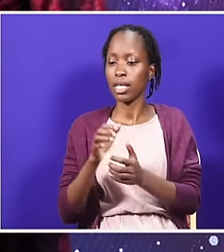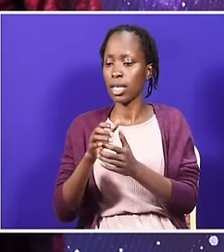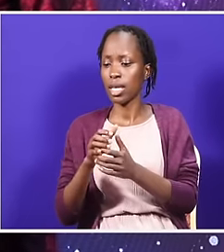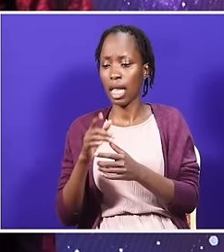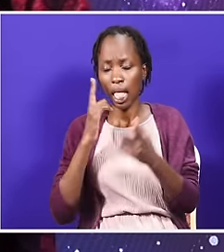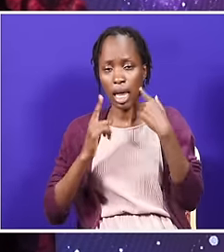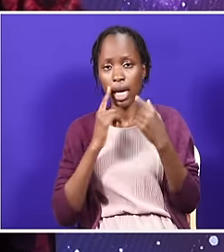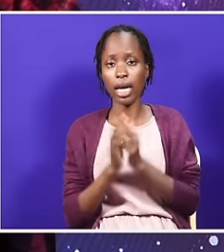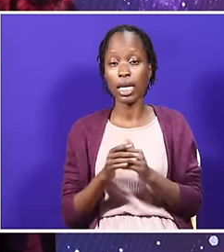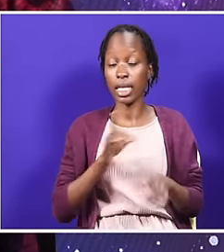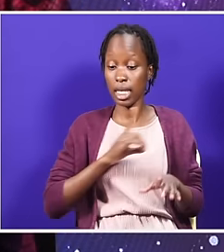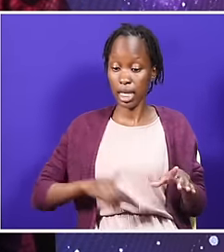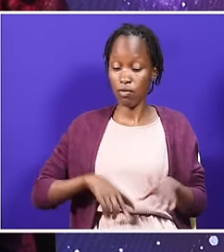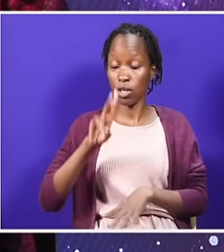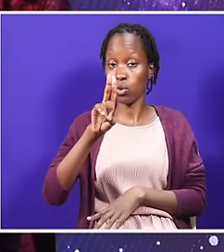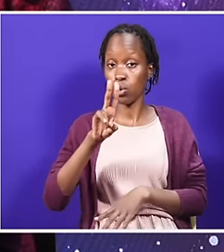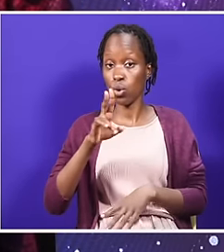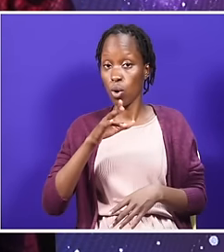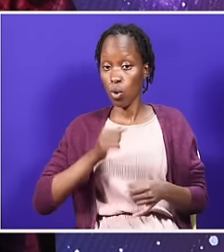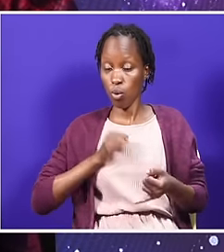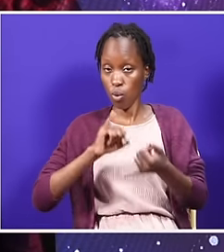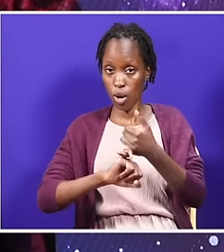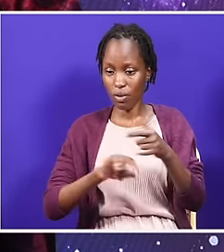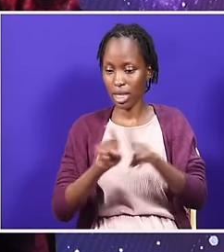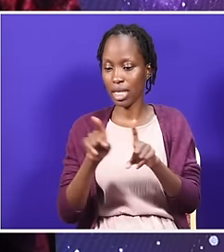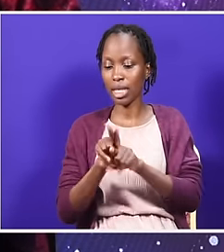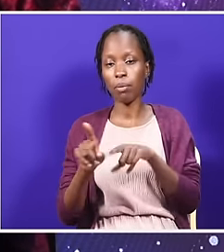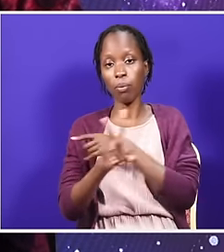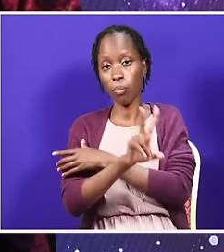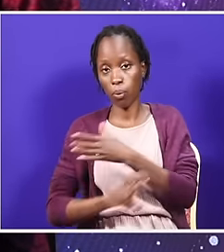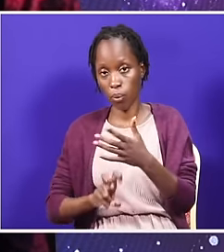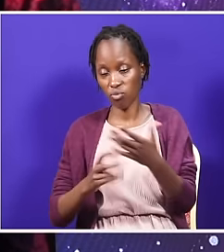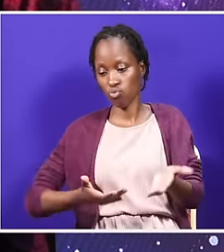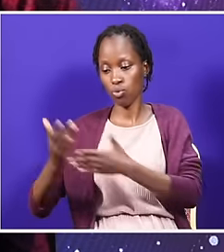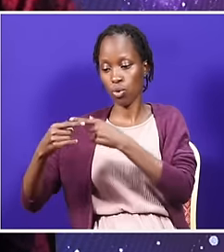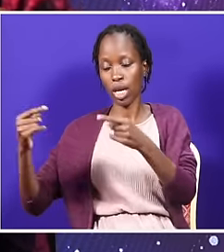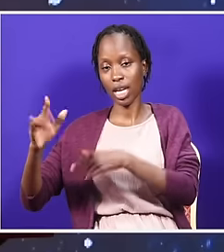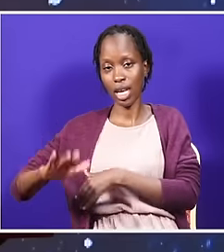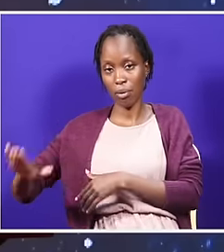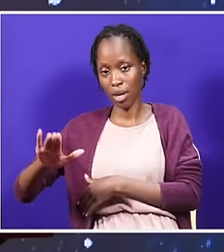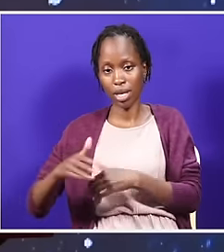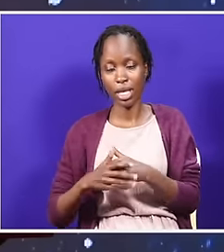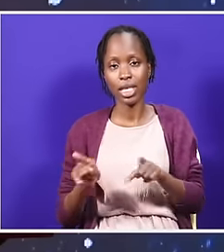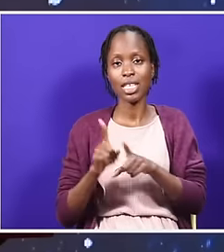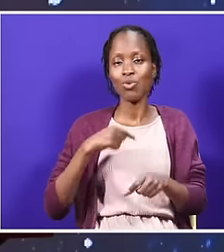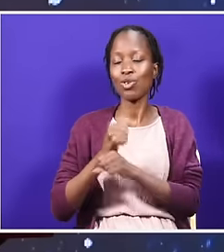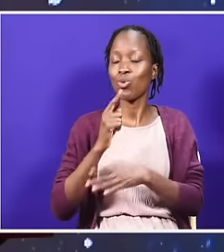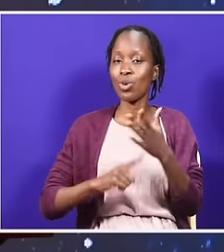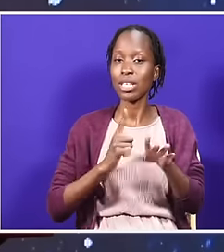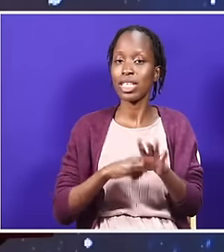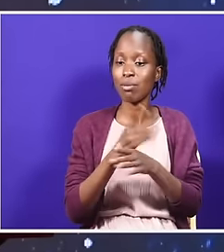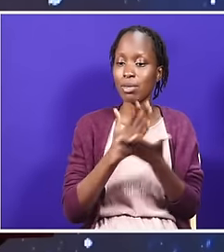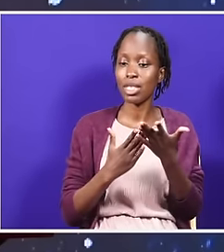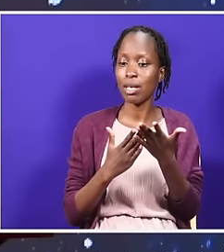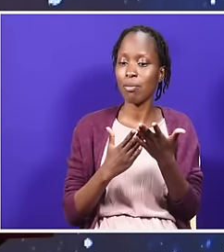and Abigail, the widow of Nabal from Carmel, were among those captured. And then, what do we do when something goes wrong?